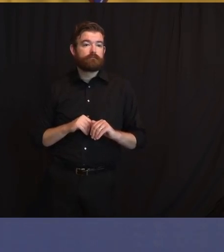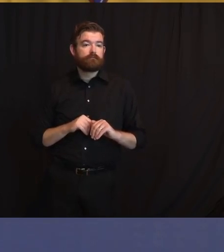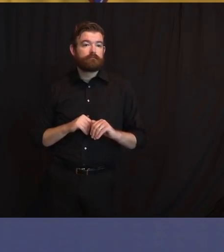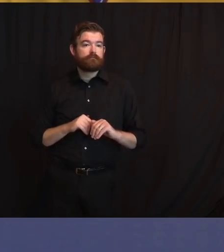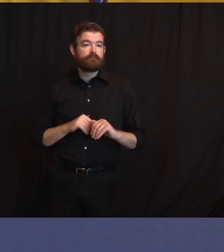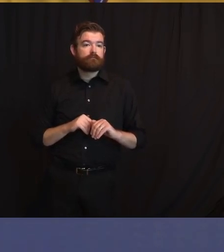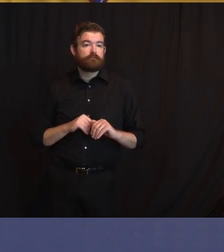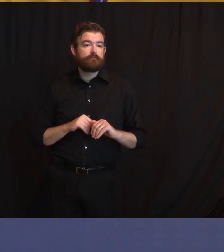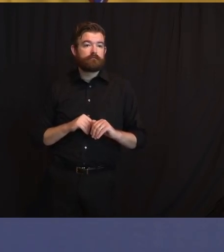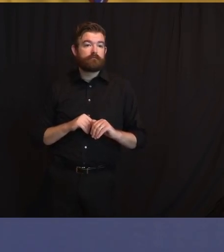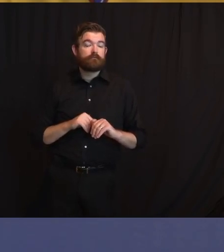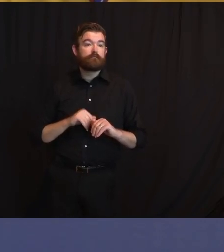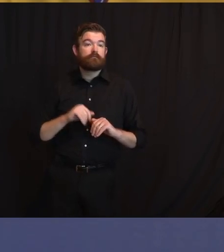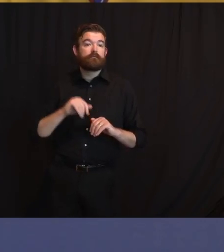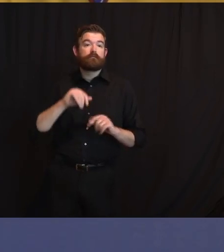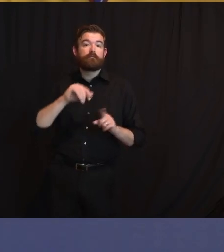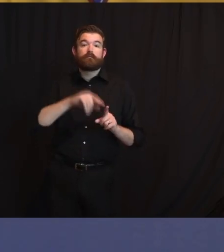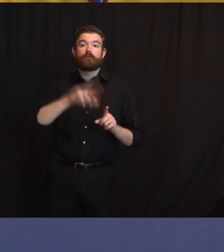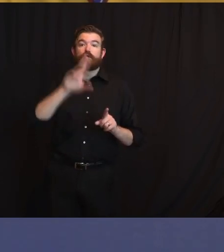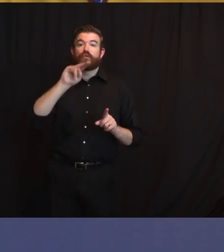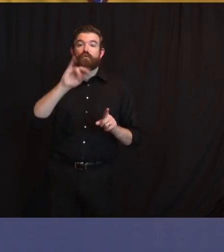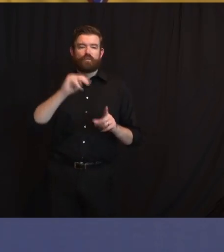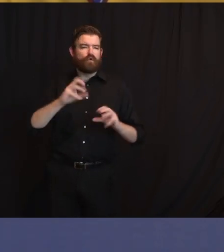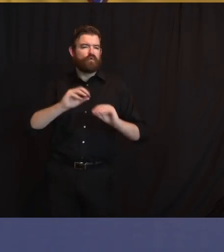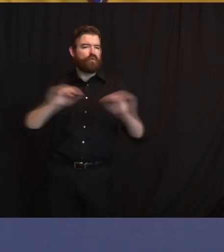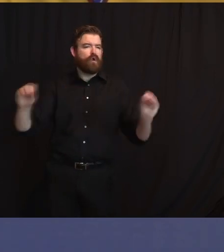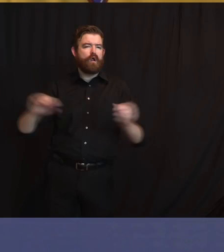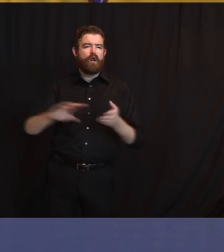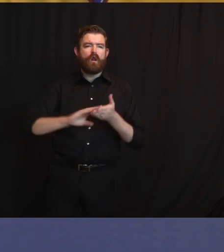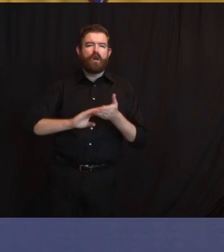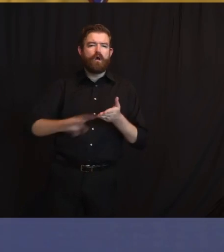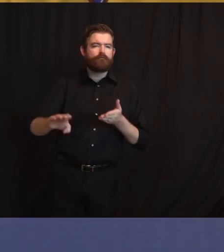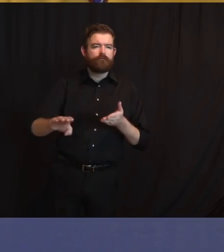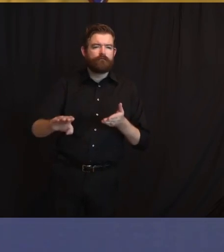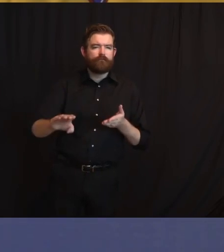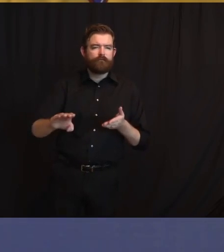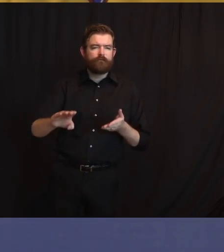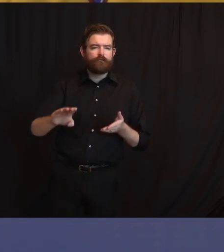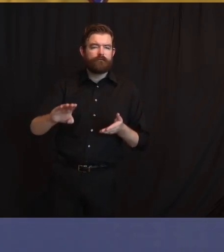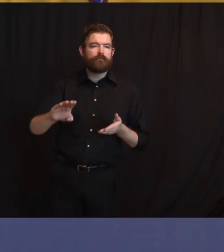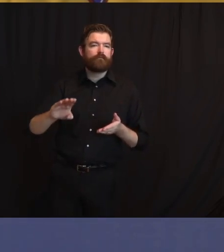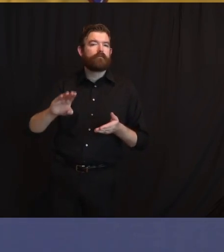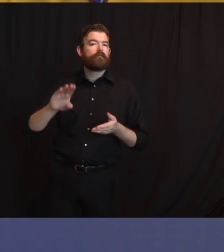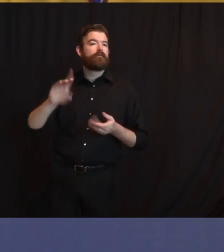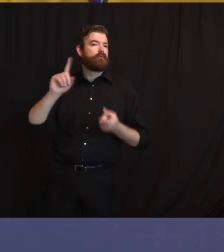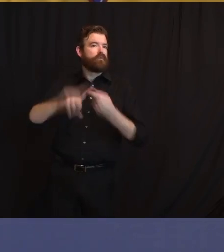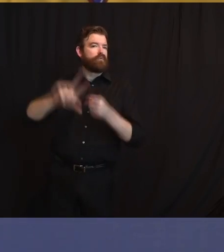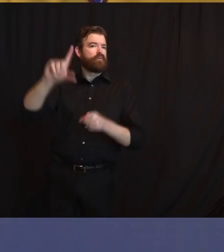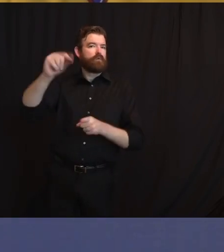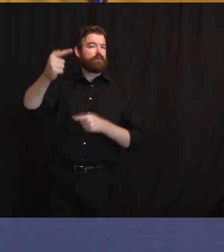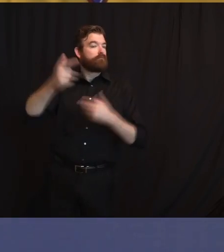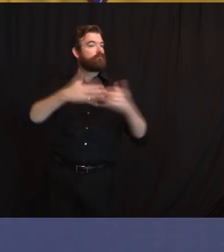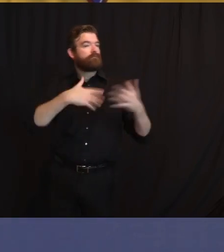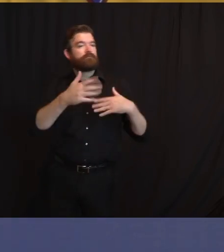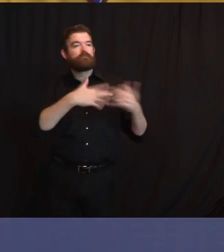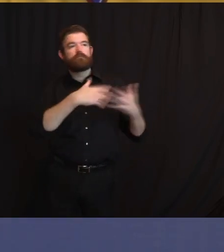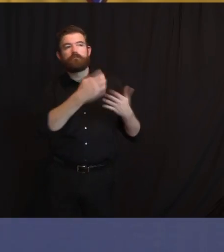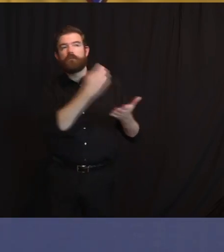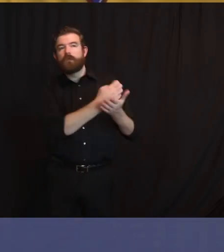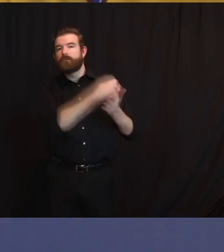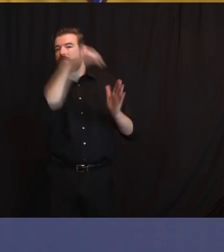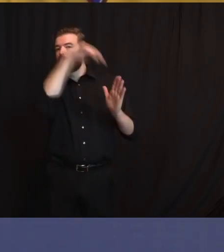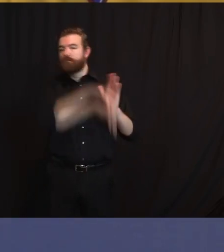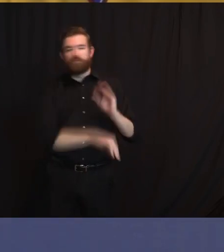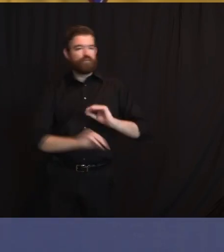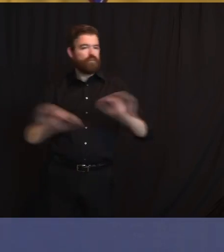layoffs agreement through December 2021, quote, no matter what happens with the economy. Is this a fair burden